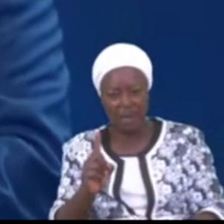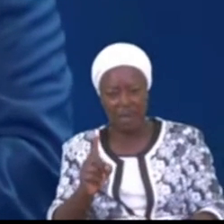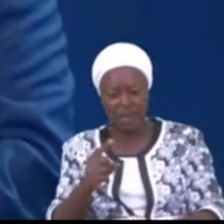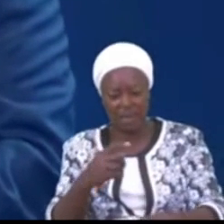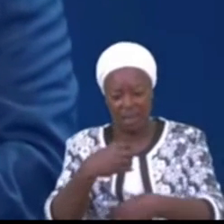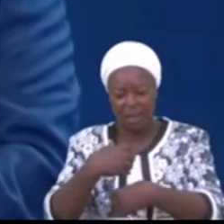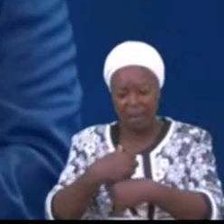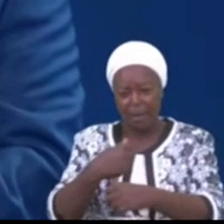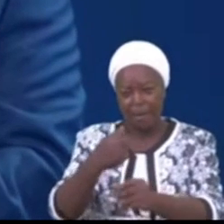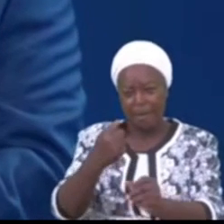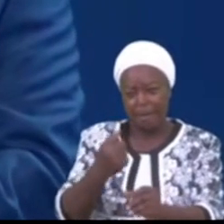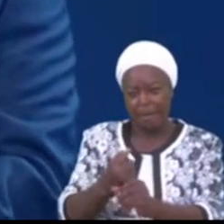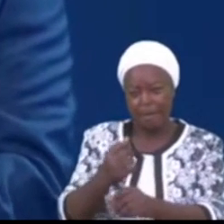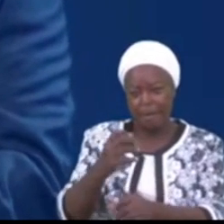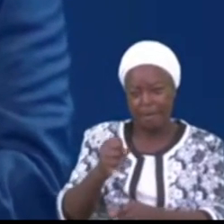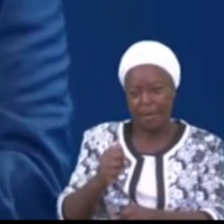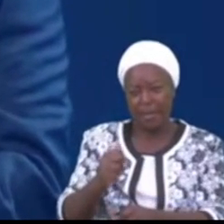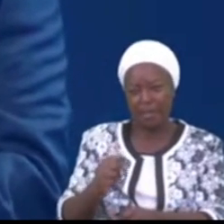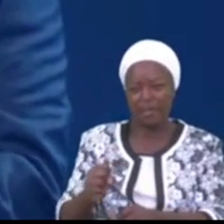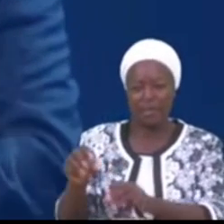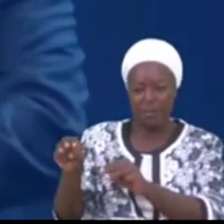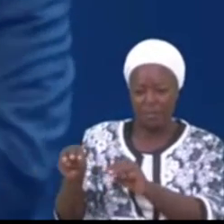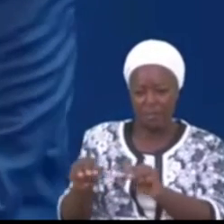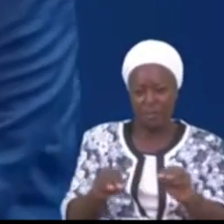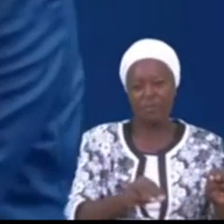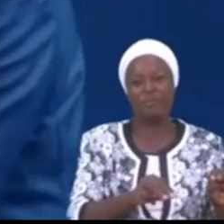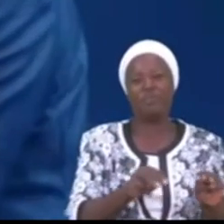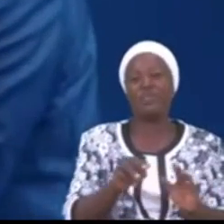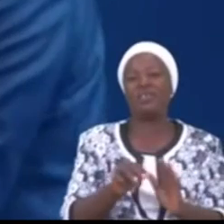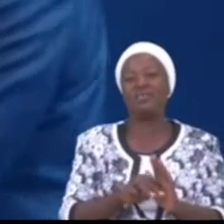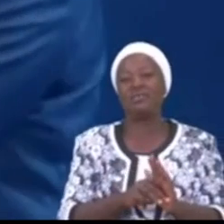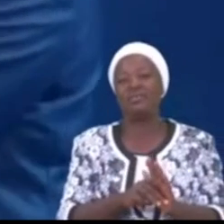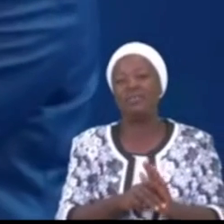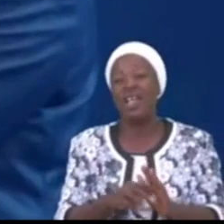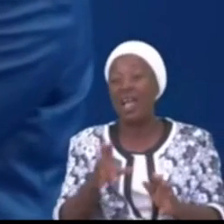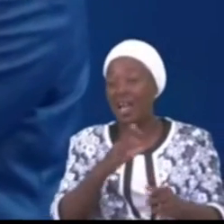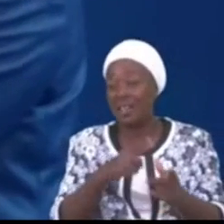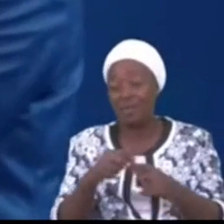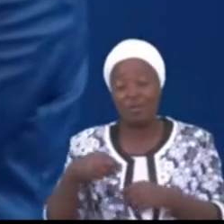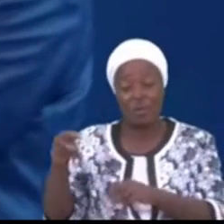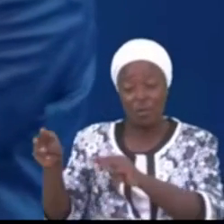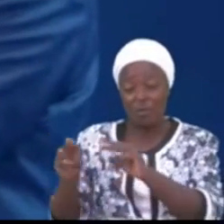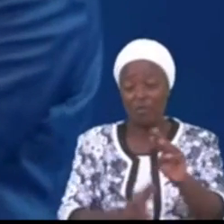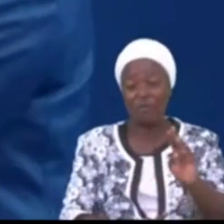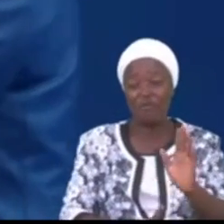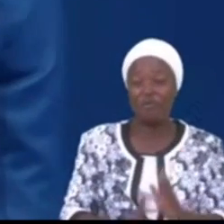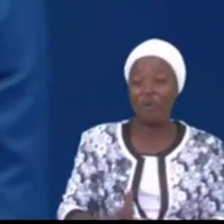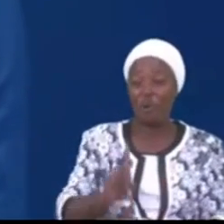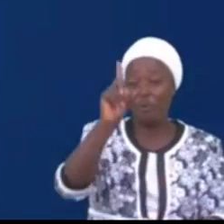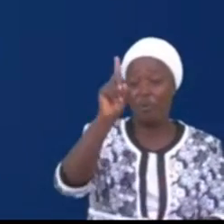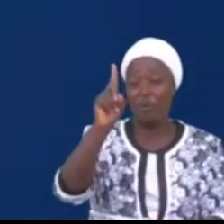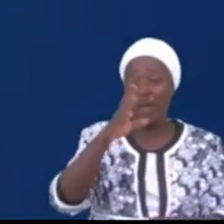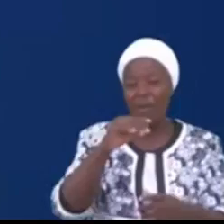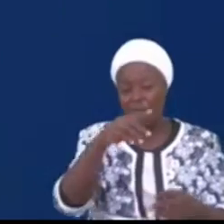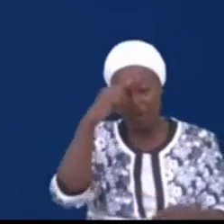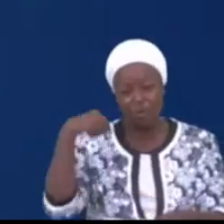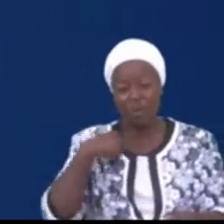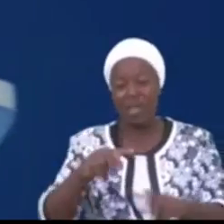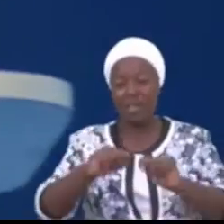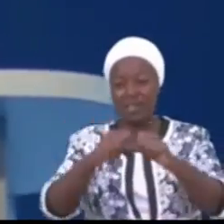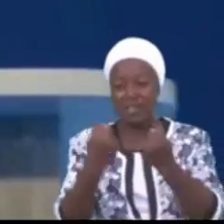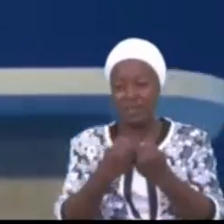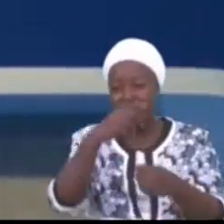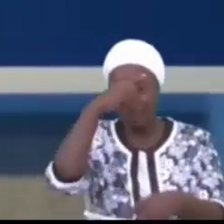makes movement. And we move upward and we achieve because